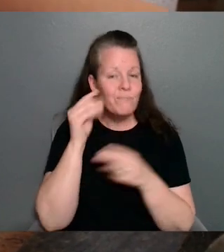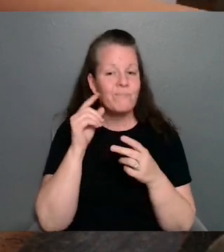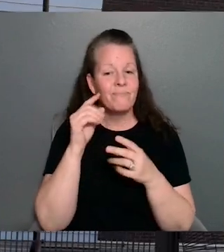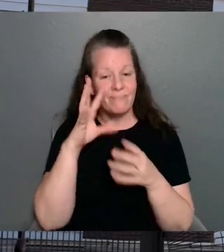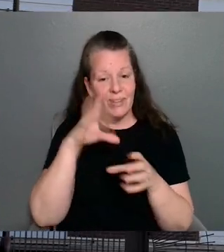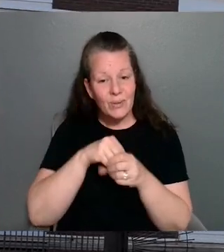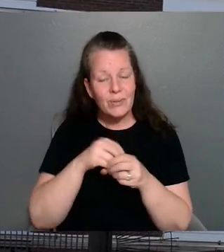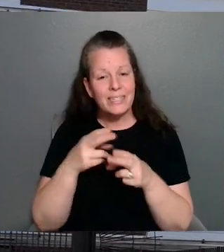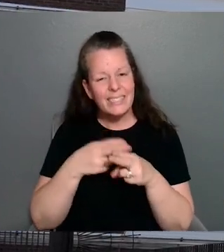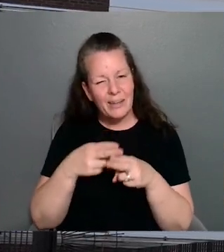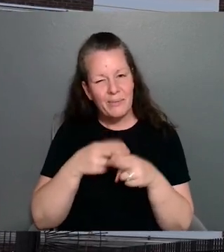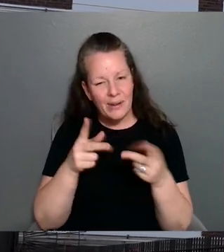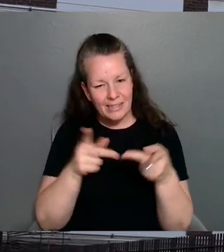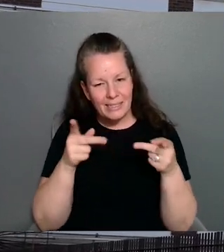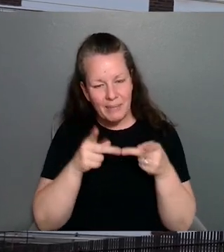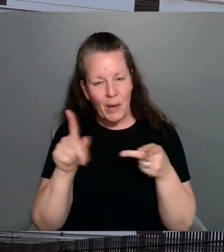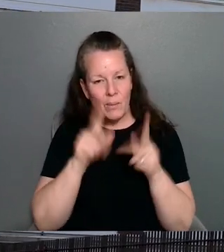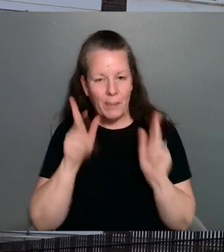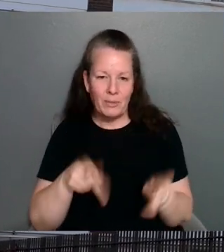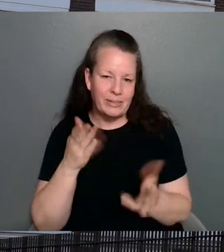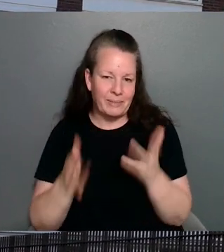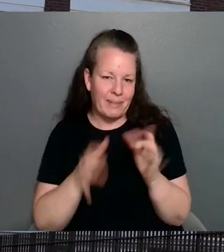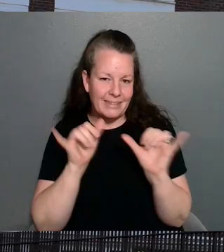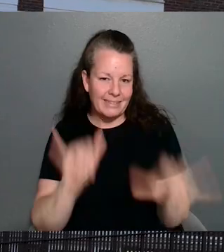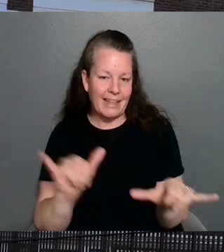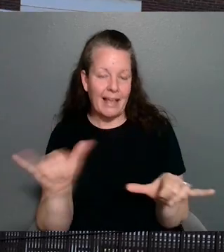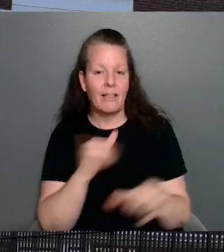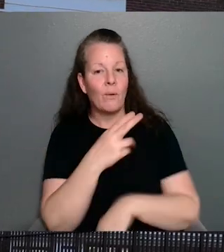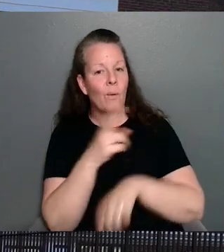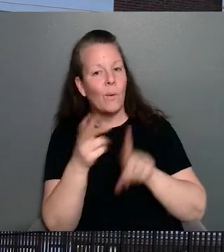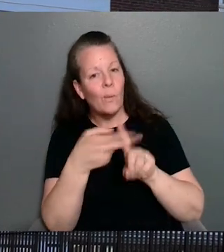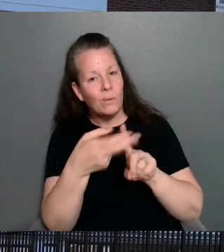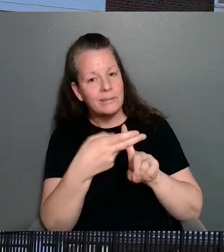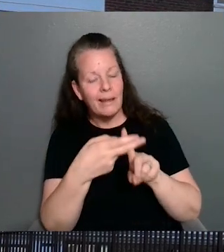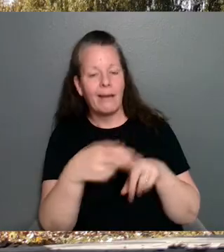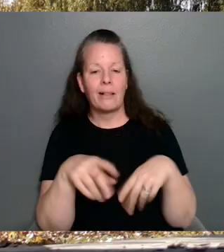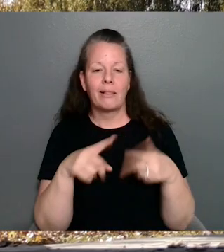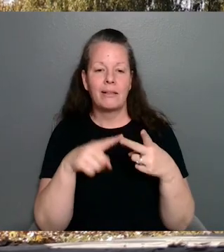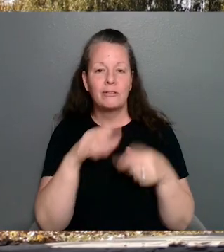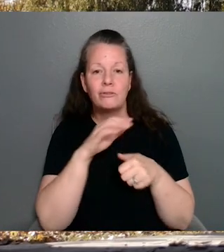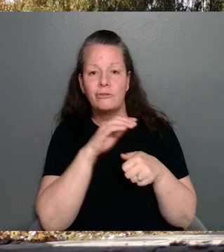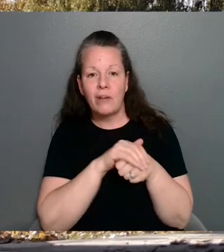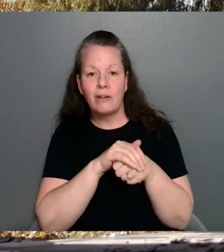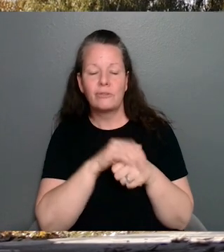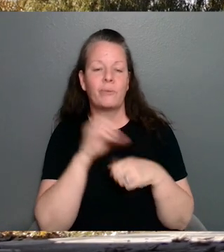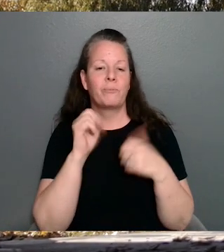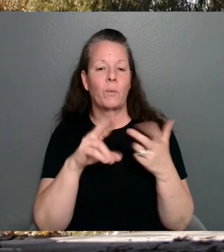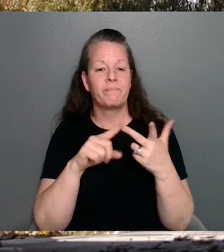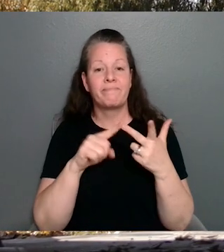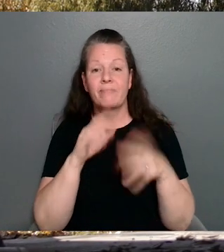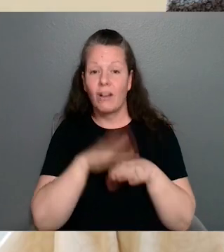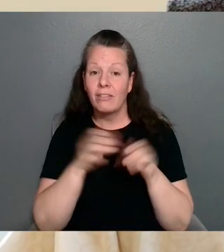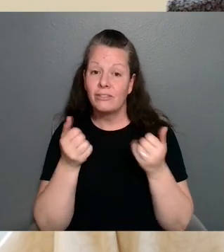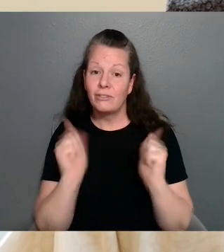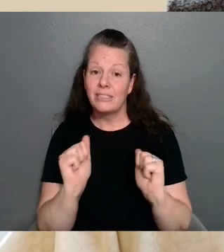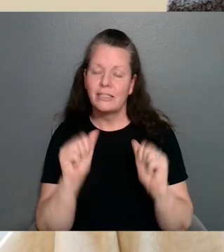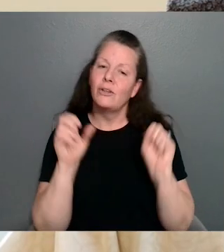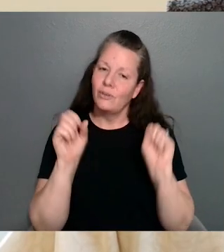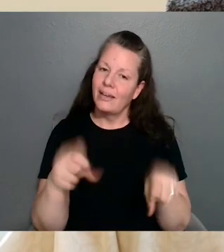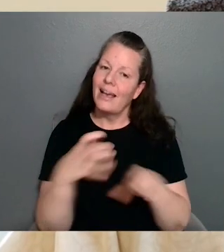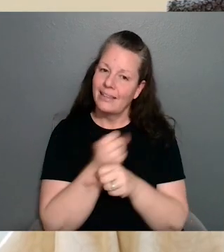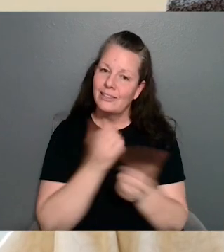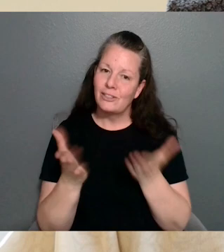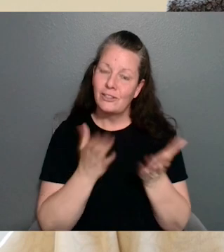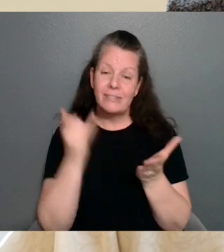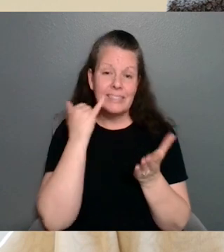home, including temporary spaces where a person might stay, like a hotel, a shelter, or on the streets. And you can also